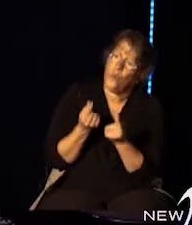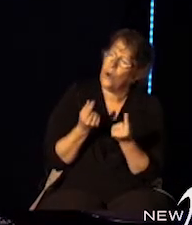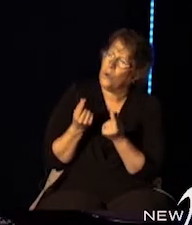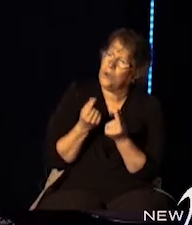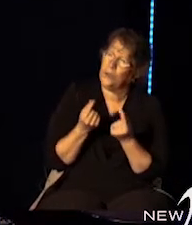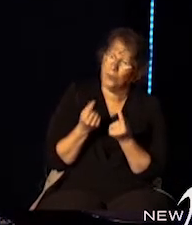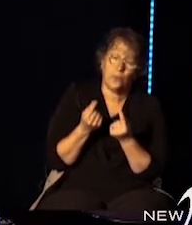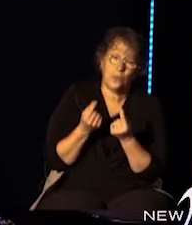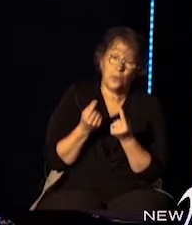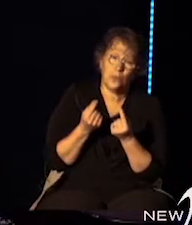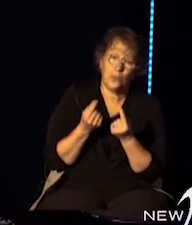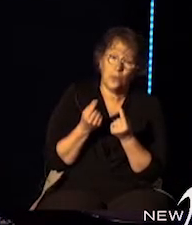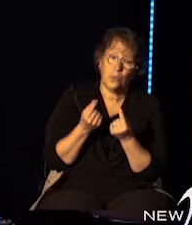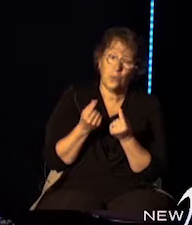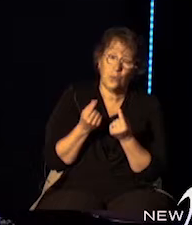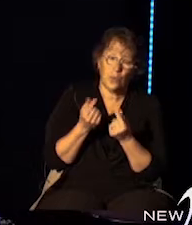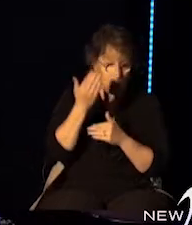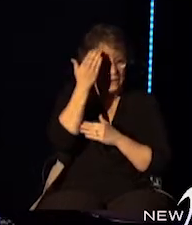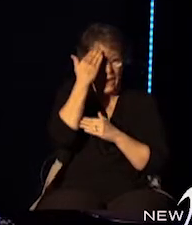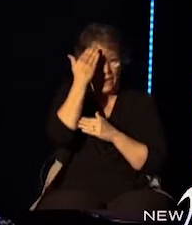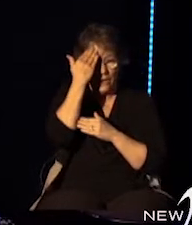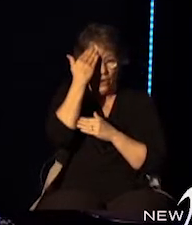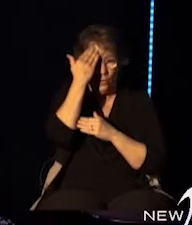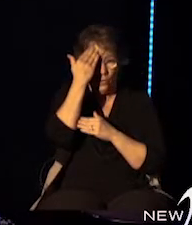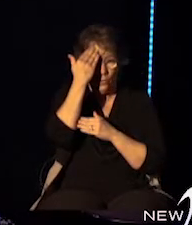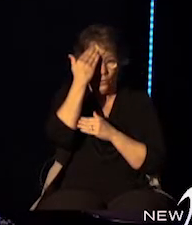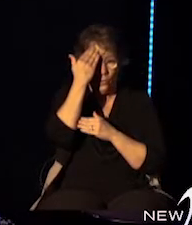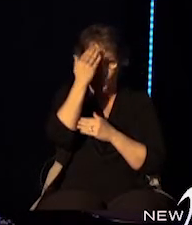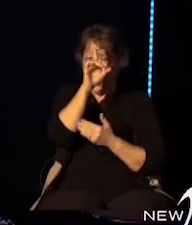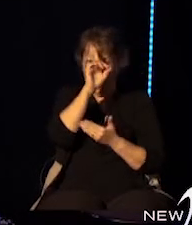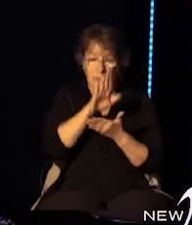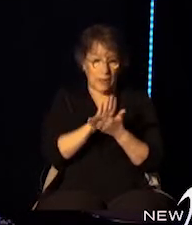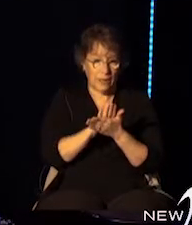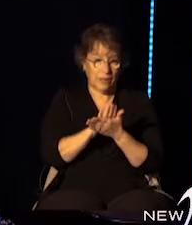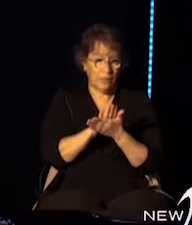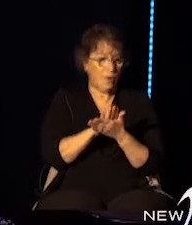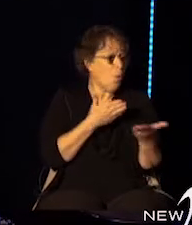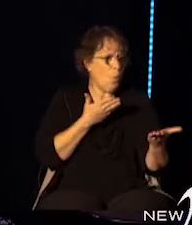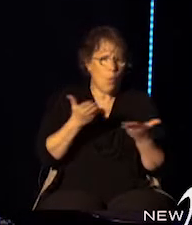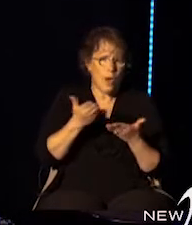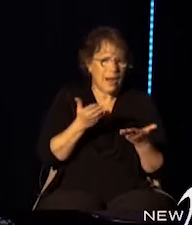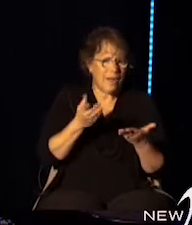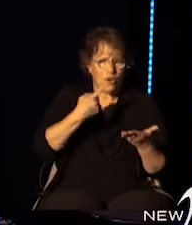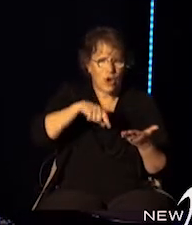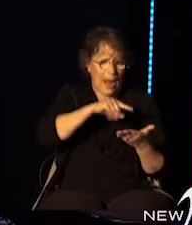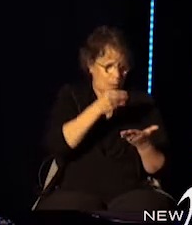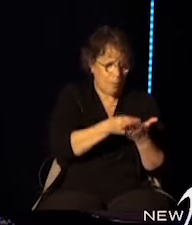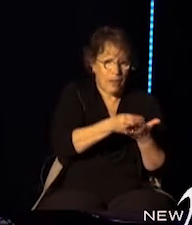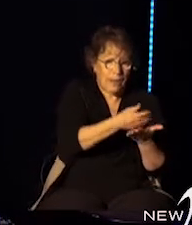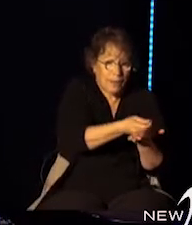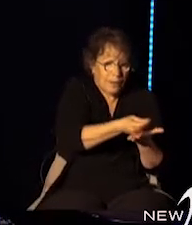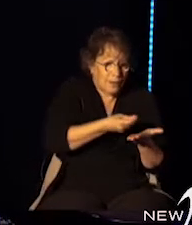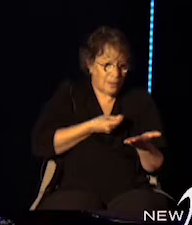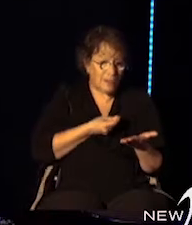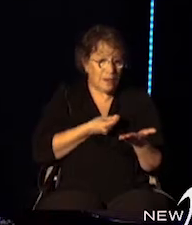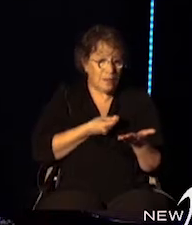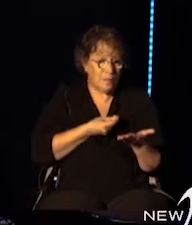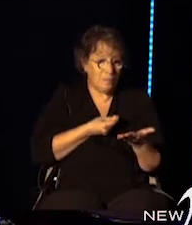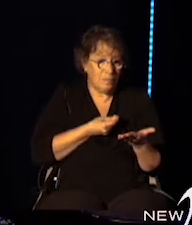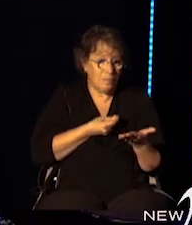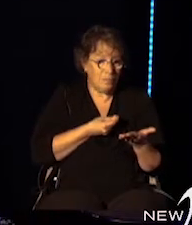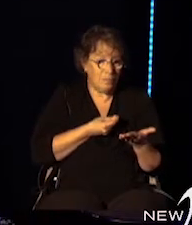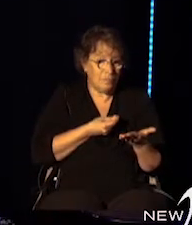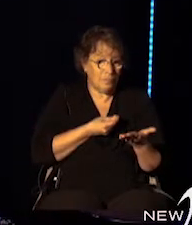what our income is, when we actually process that, then we're going to actually experience